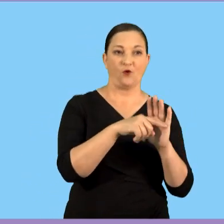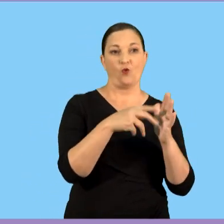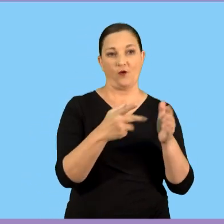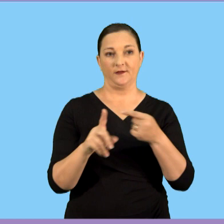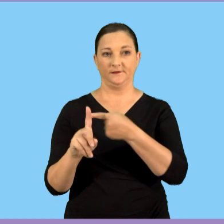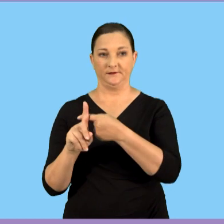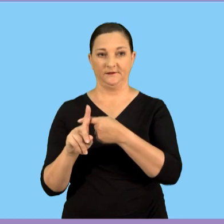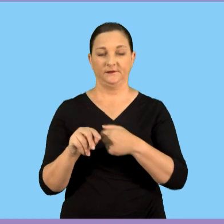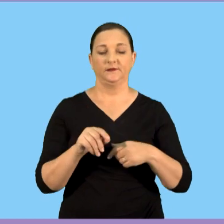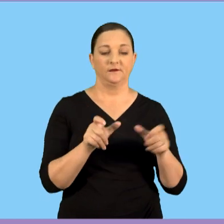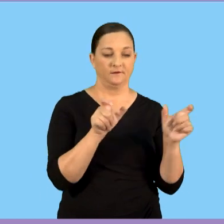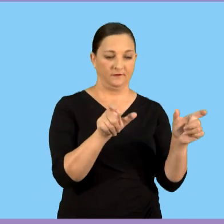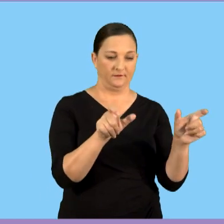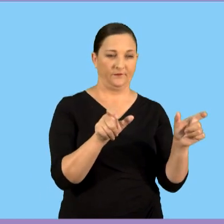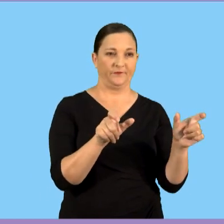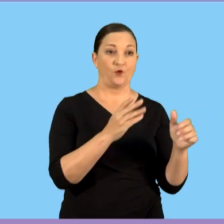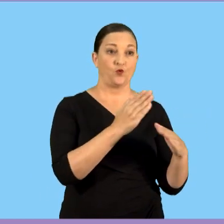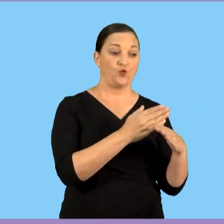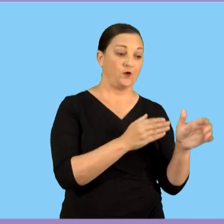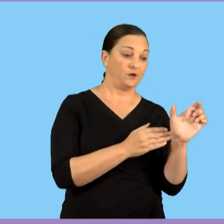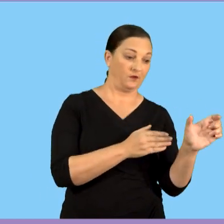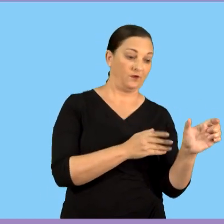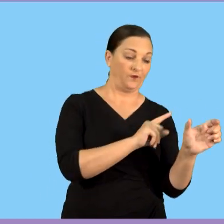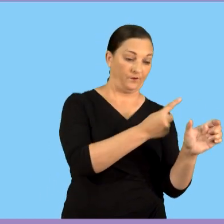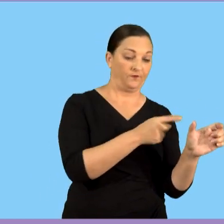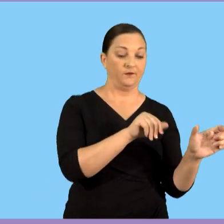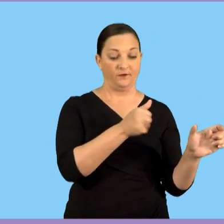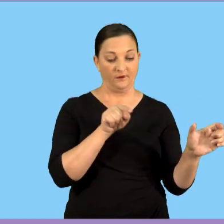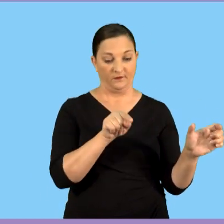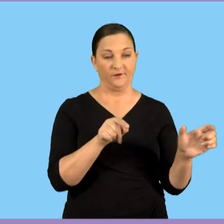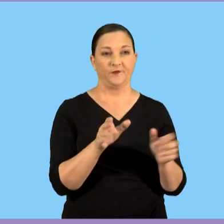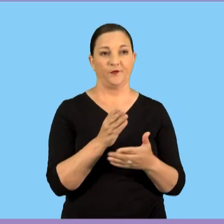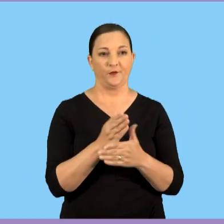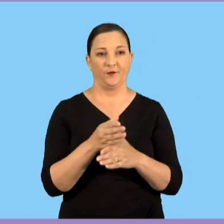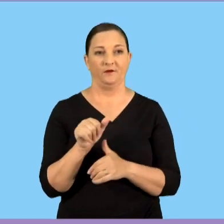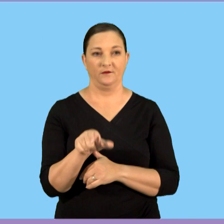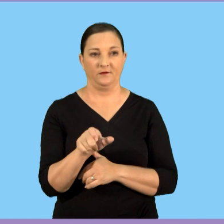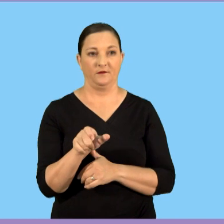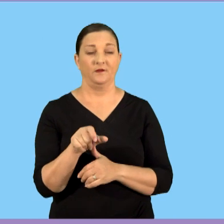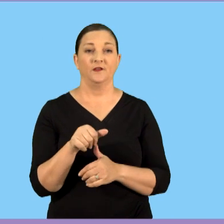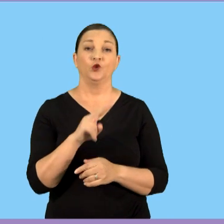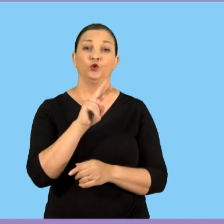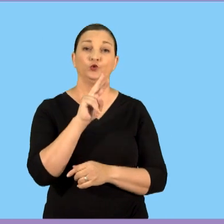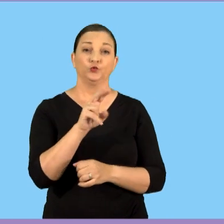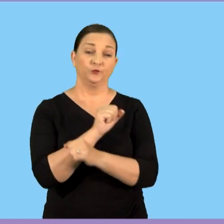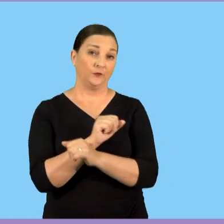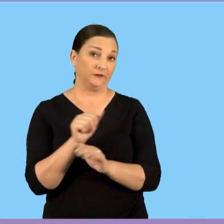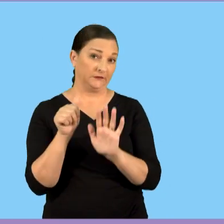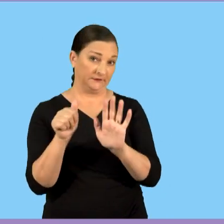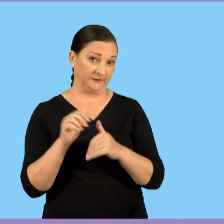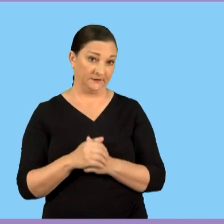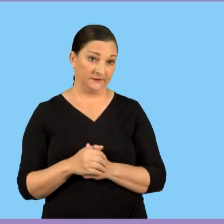either sides of the addition and subtraction, we have 3 terms there again. I'm going to work as it is. We are going to say